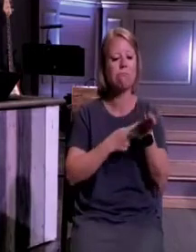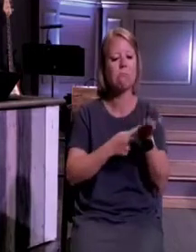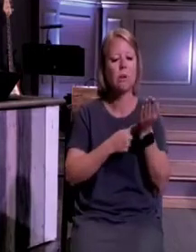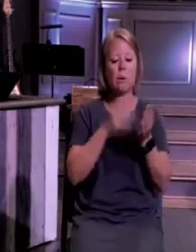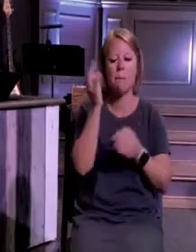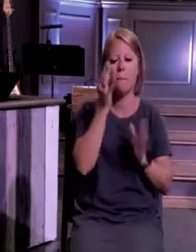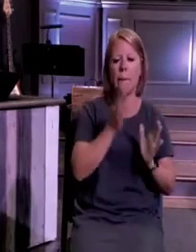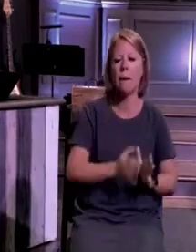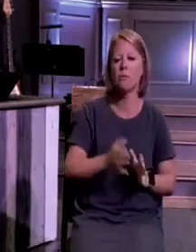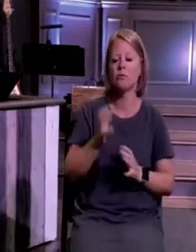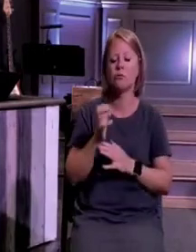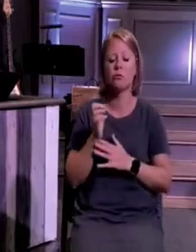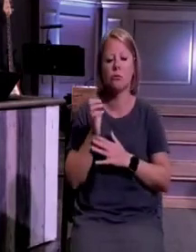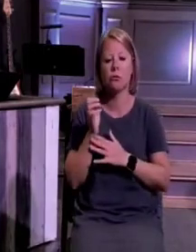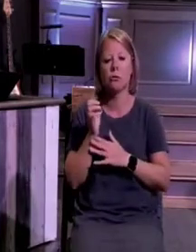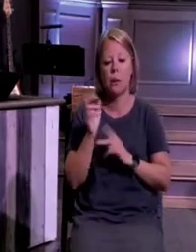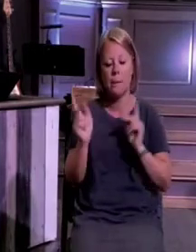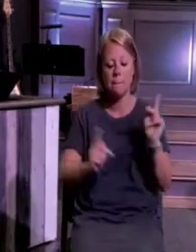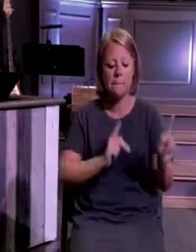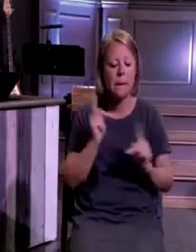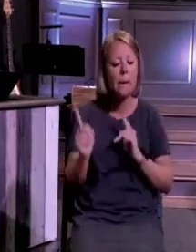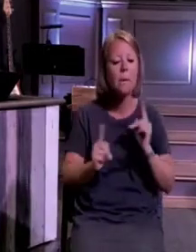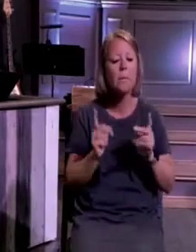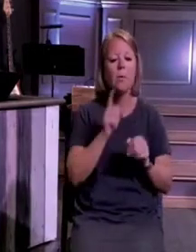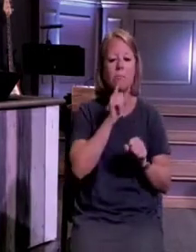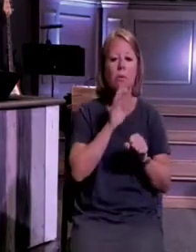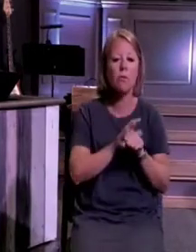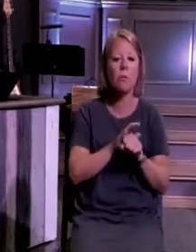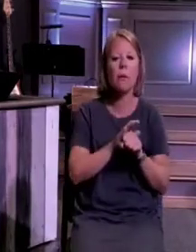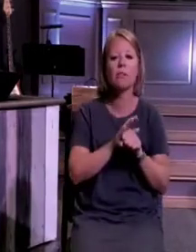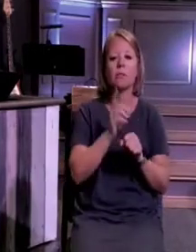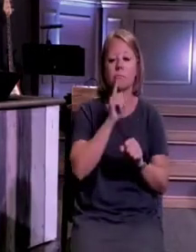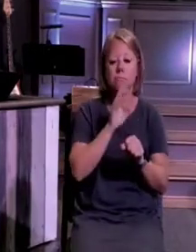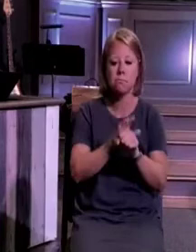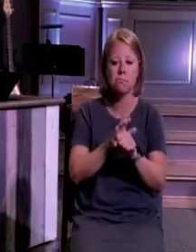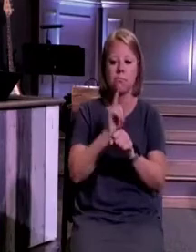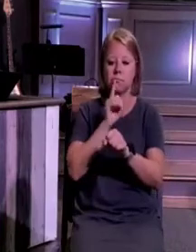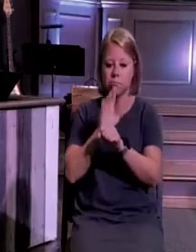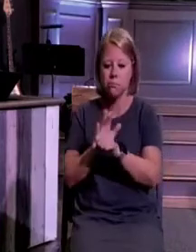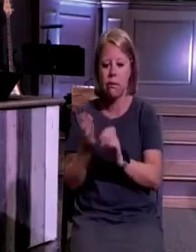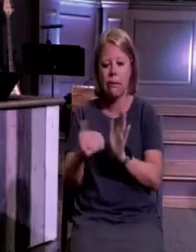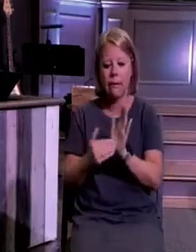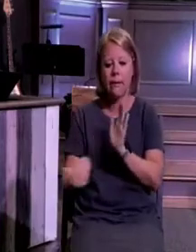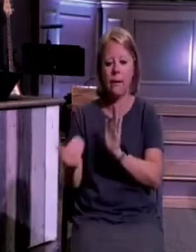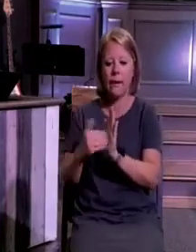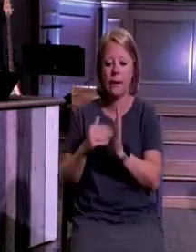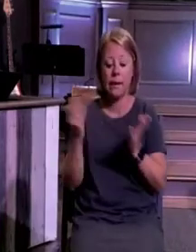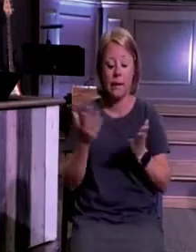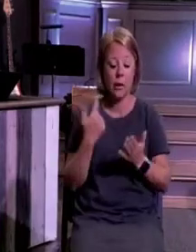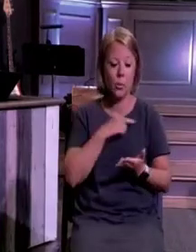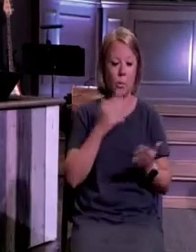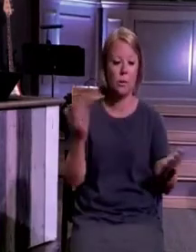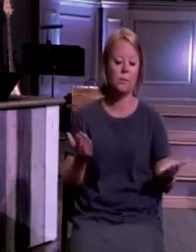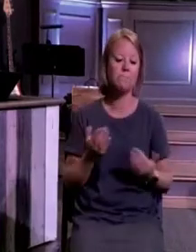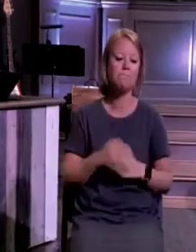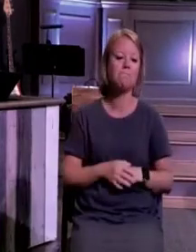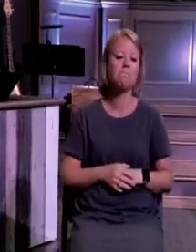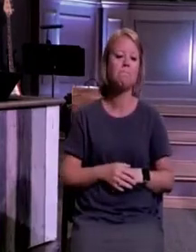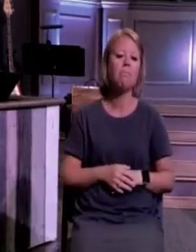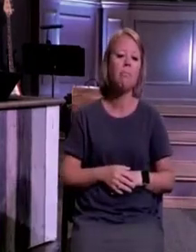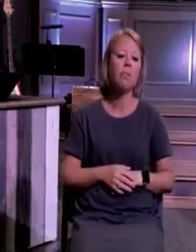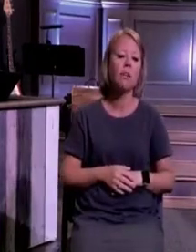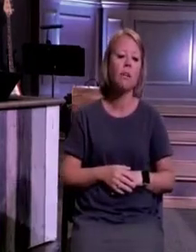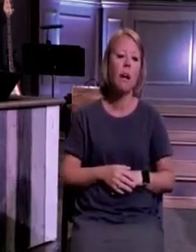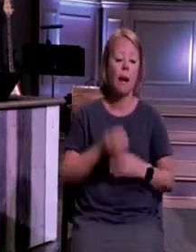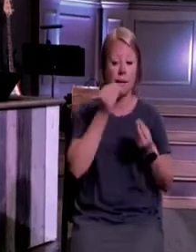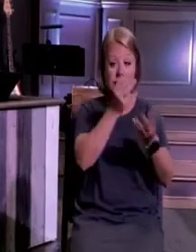and preachers and people, and confirmation after confirmation, and here we are. I can tell all of